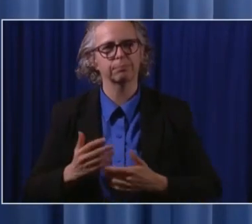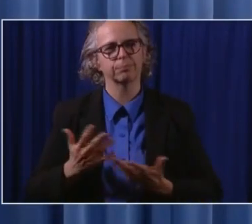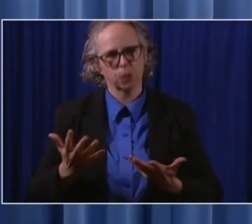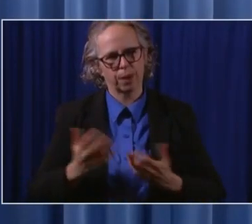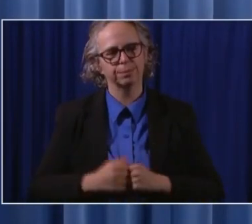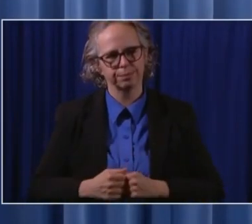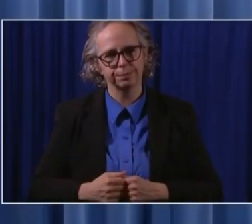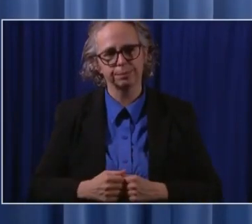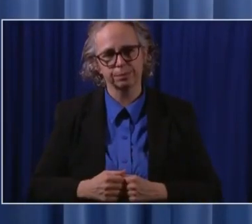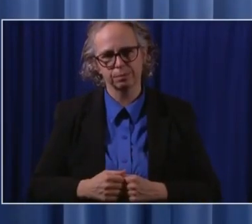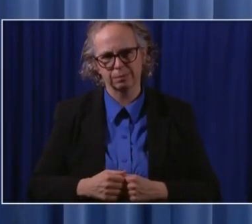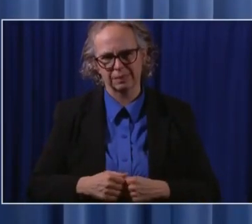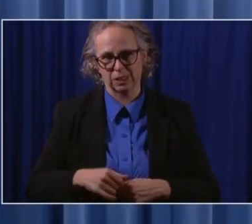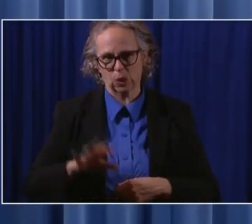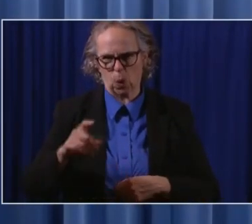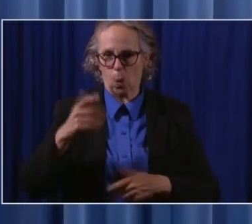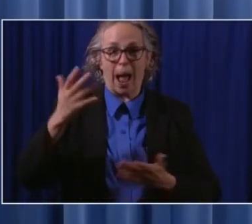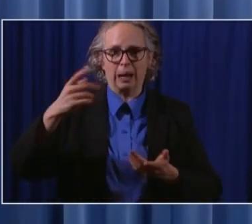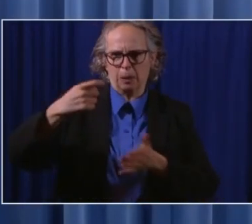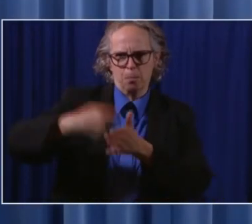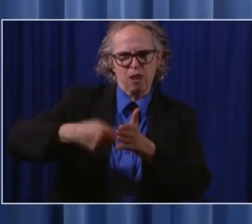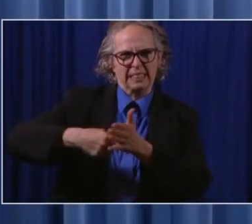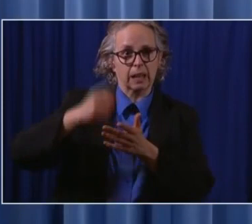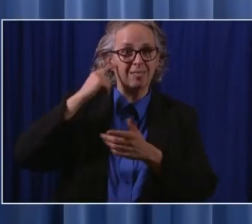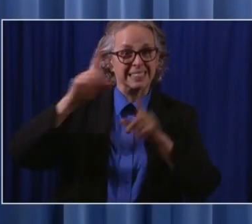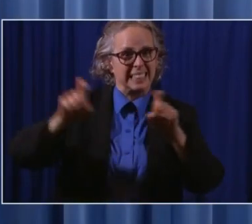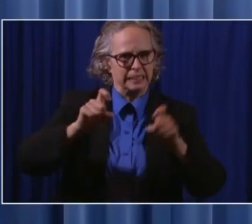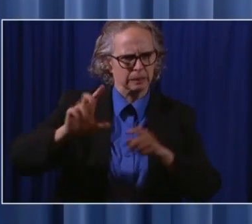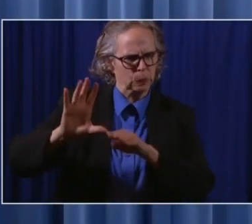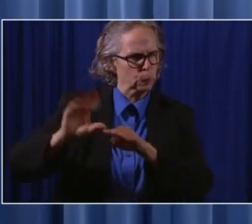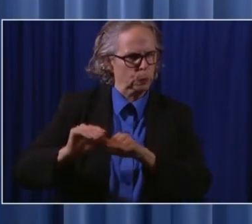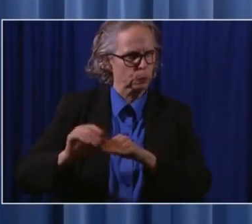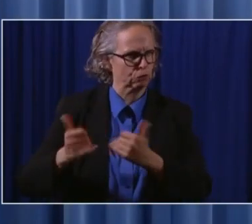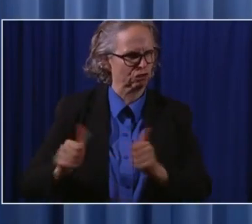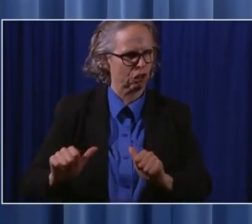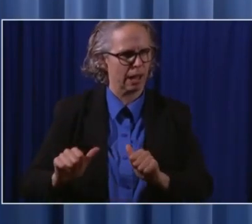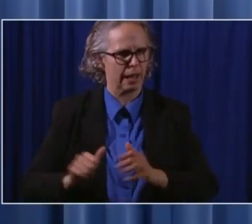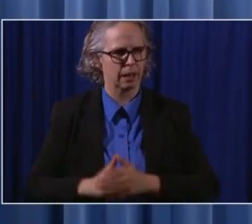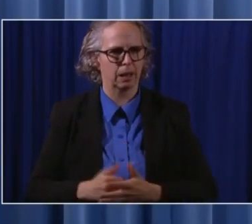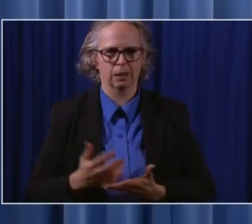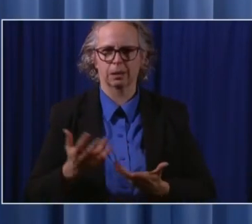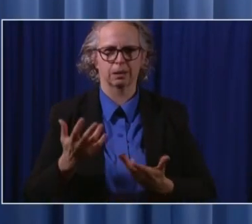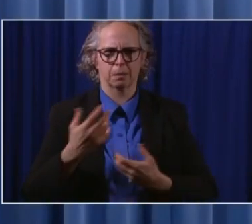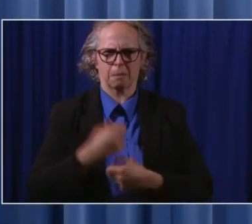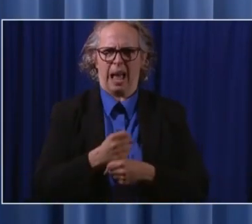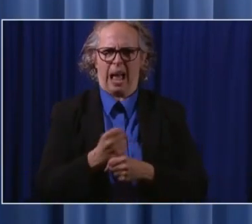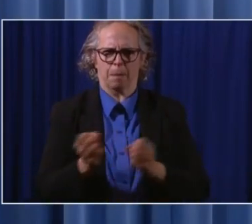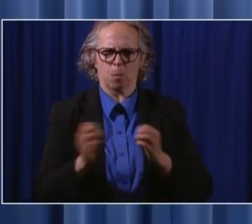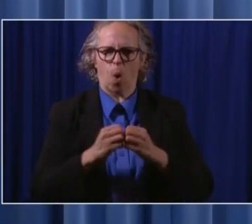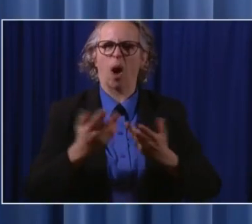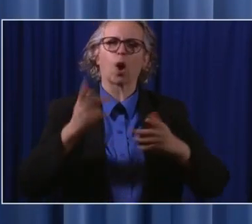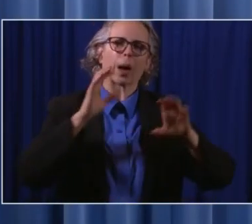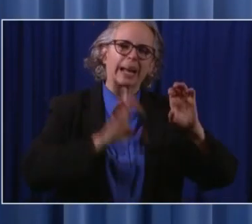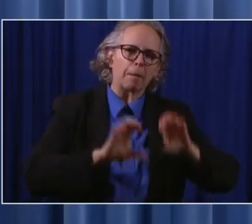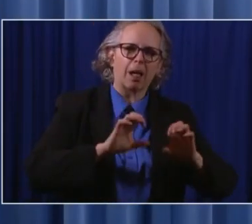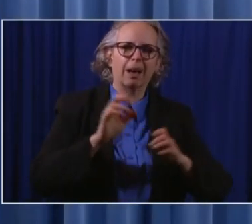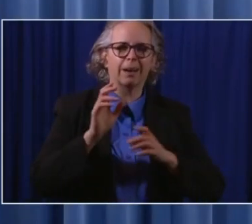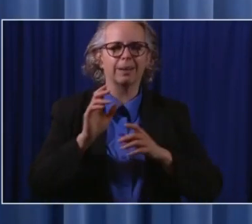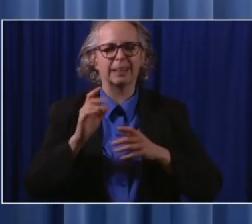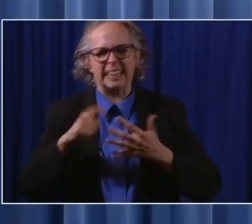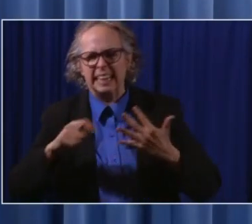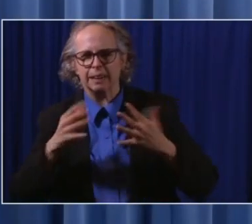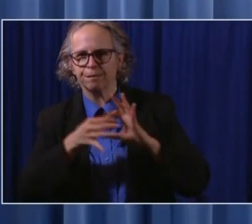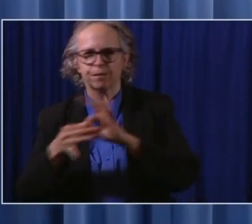try to grow our own, in Ohio, our own capacity, and we're well on the way to be doing that. But ultimately, you're still going